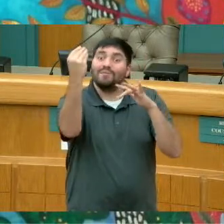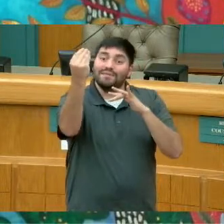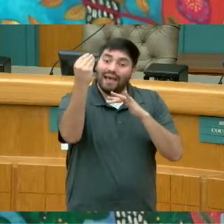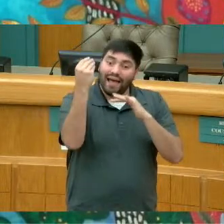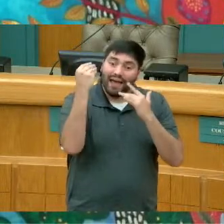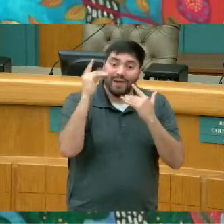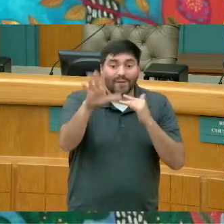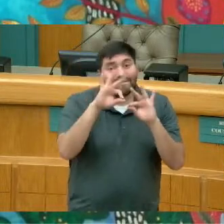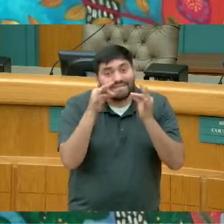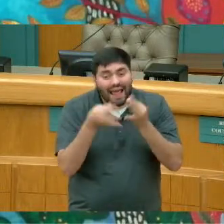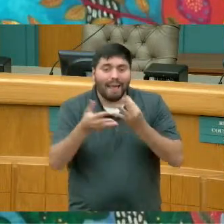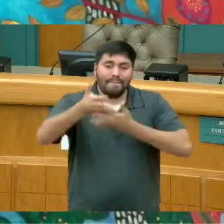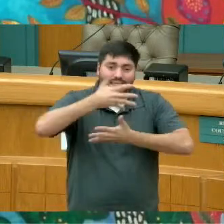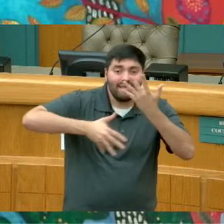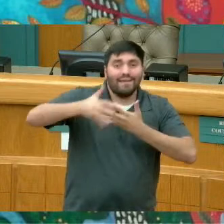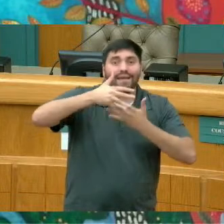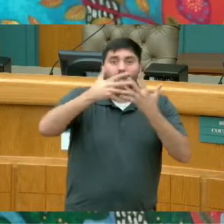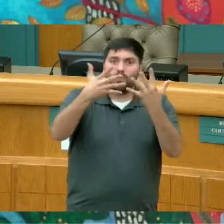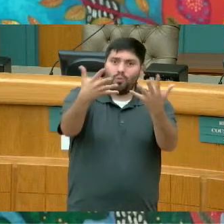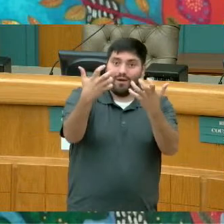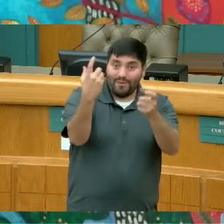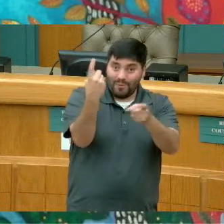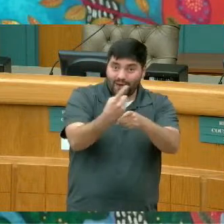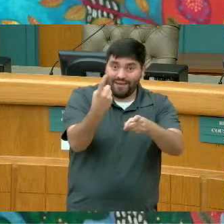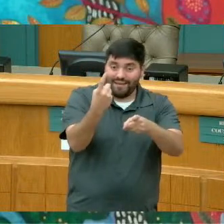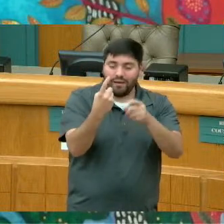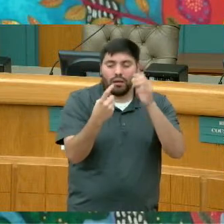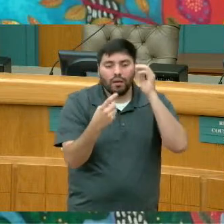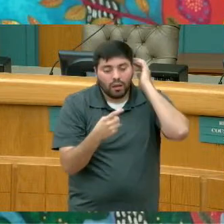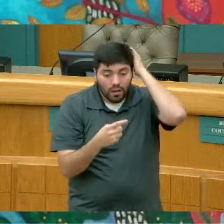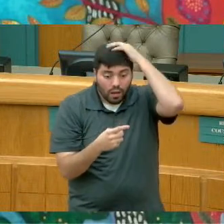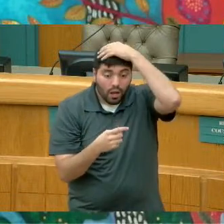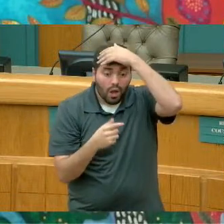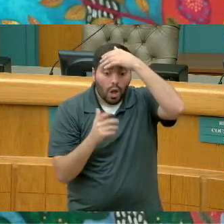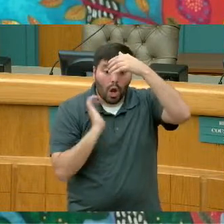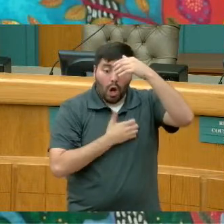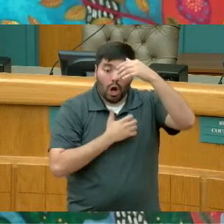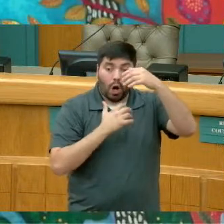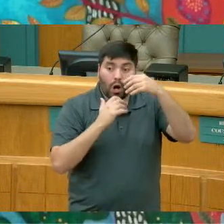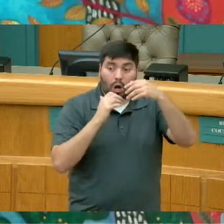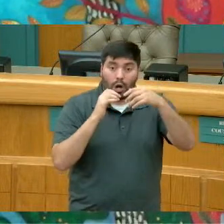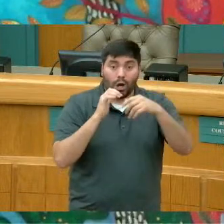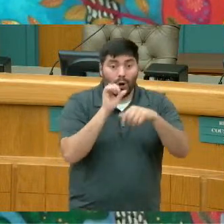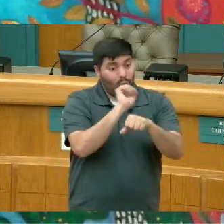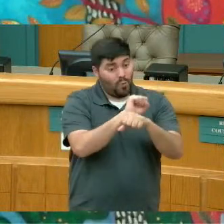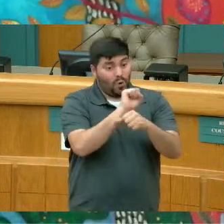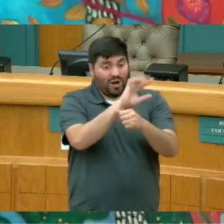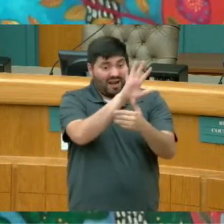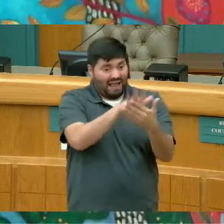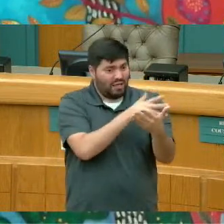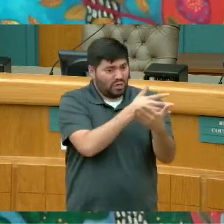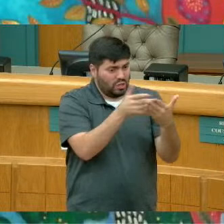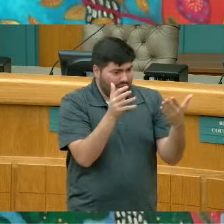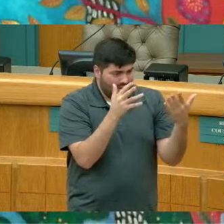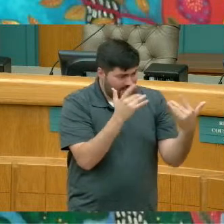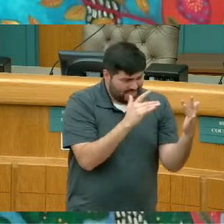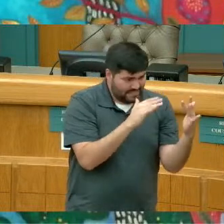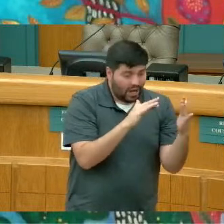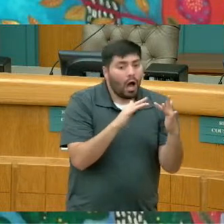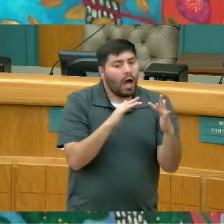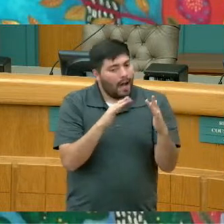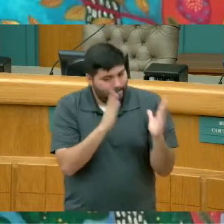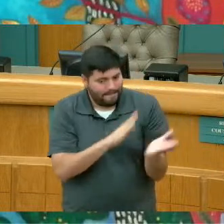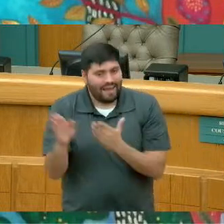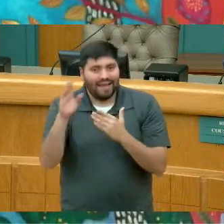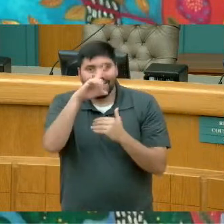and spend time with their families. We actually run our entire work calendar around our family